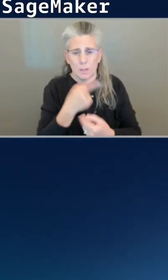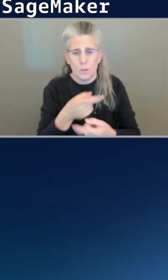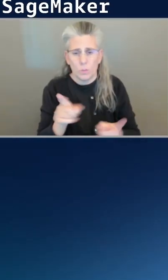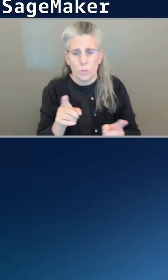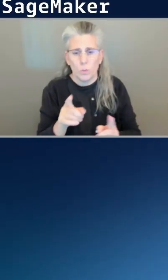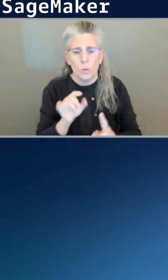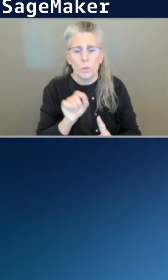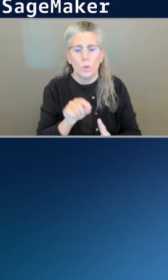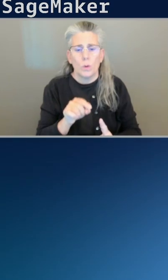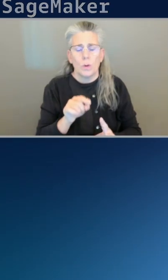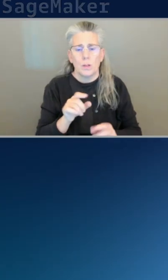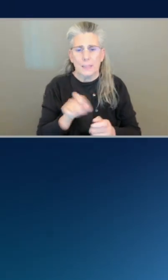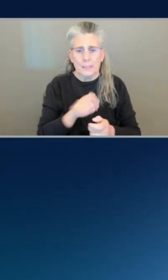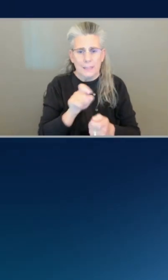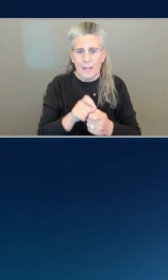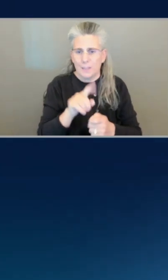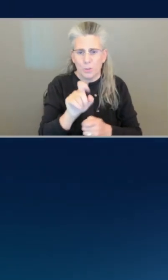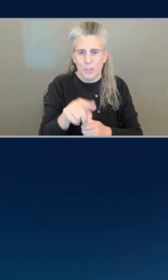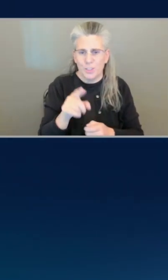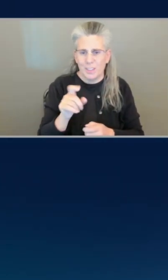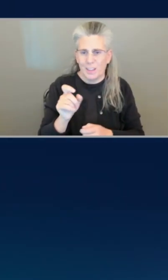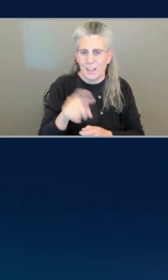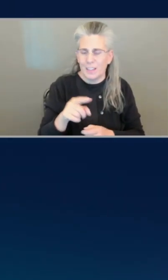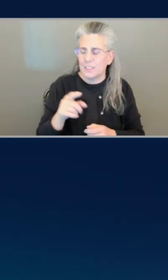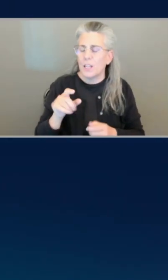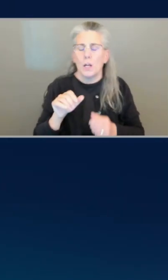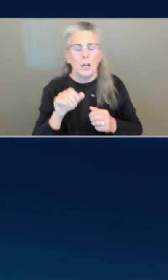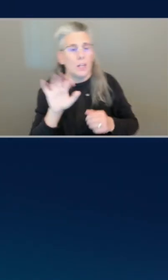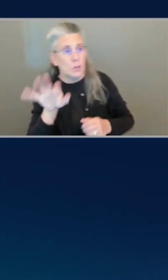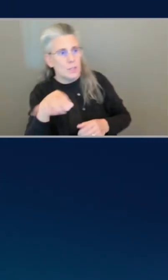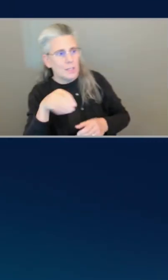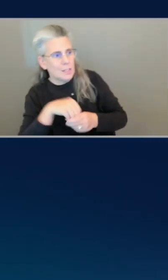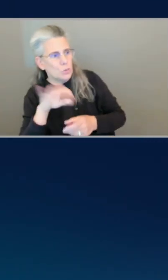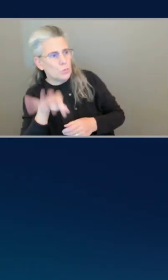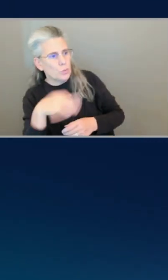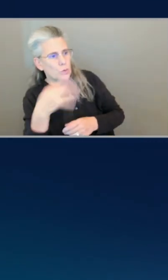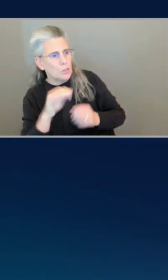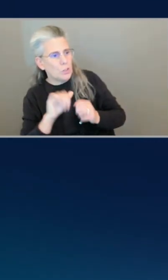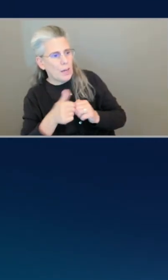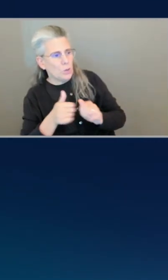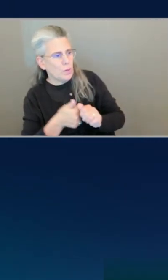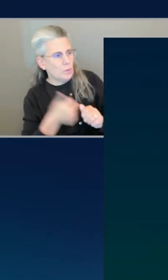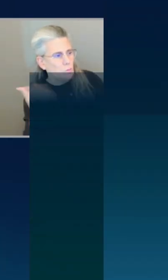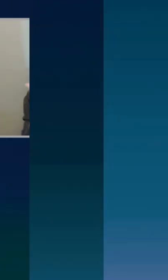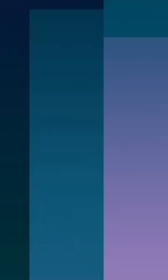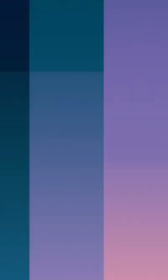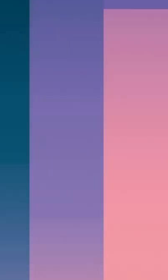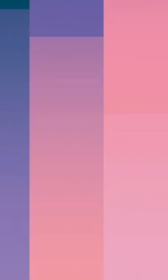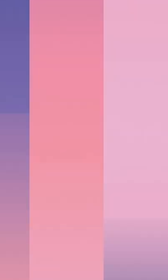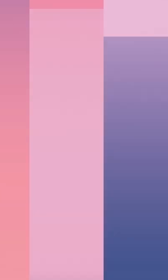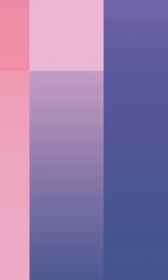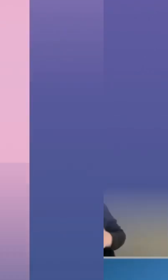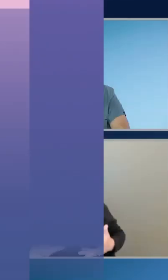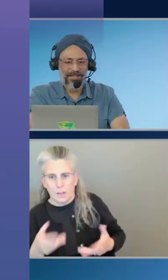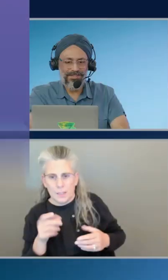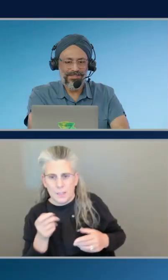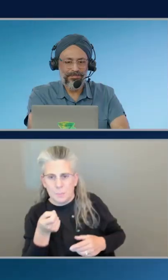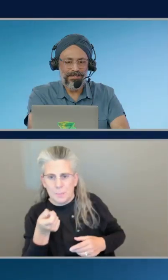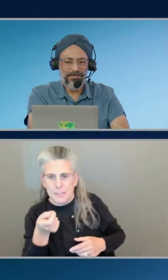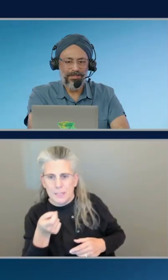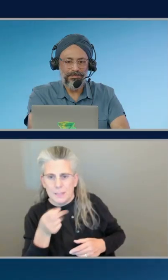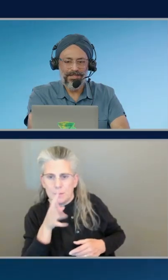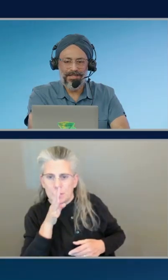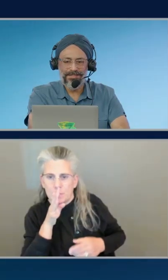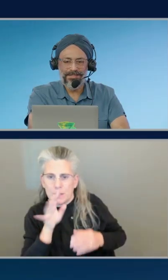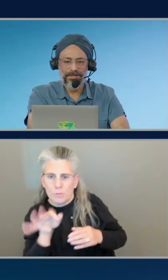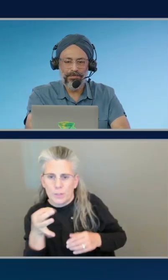I asked. In French, how do I avoid a party? I speak a little French, just a little fait, yeah. Right. So it kind of gave you an answer, but